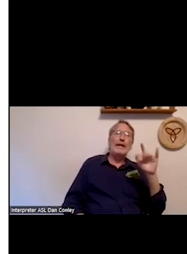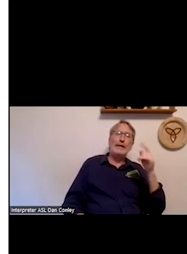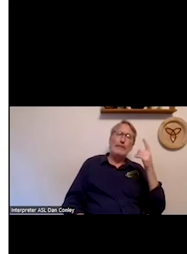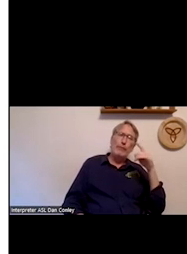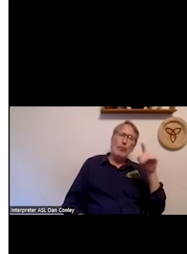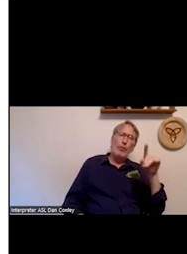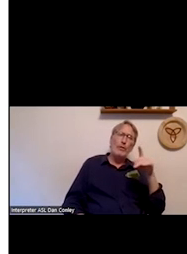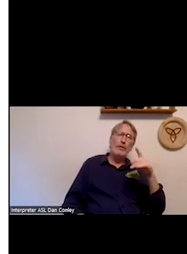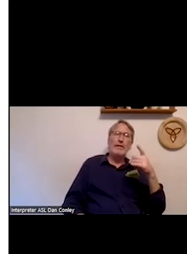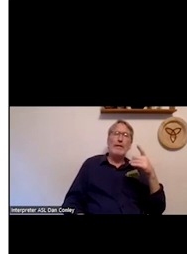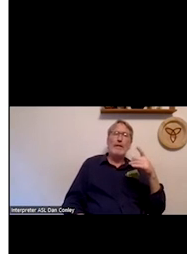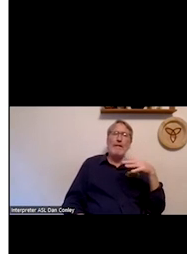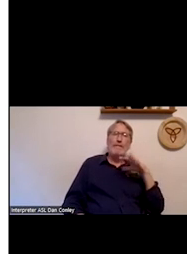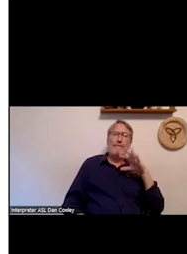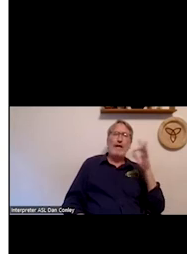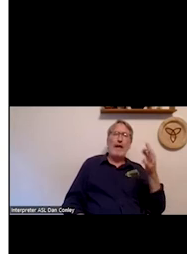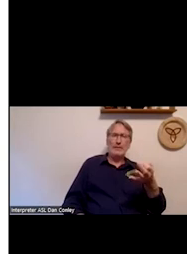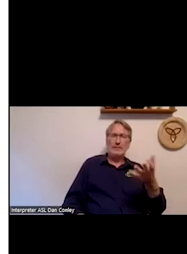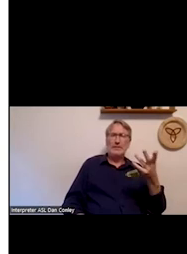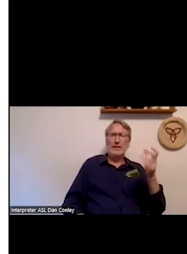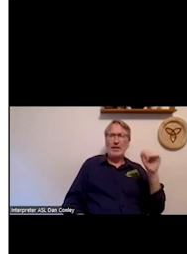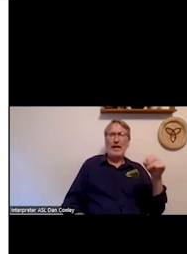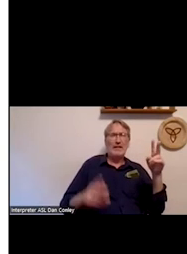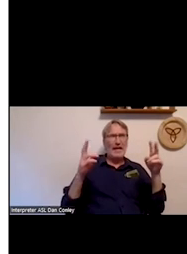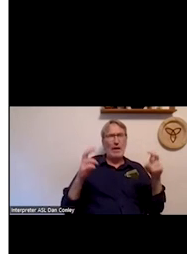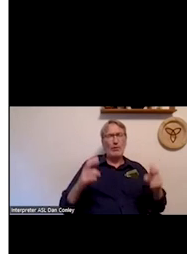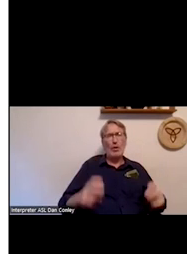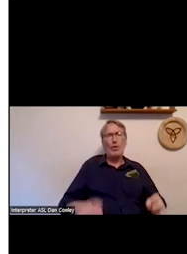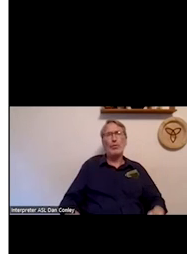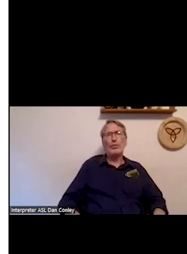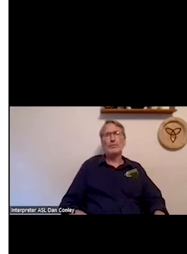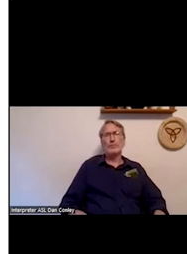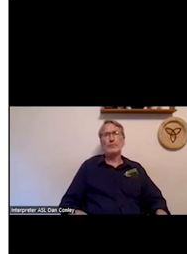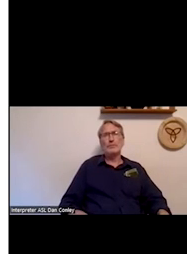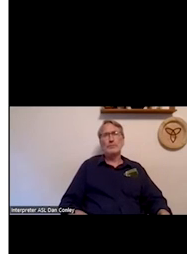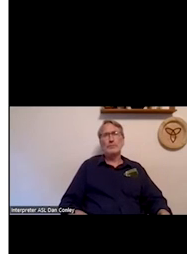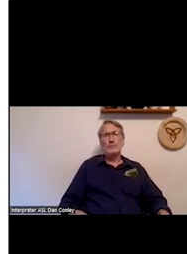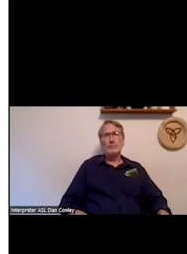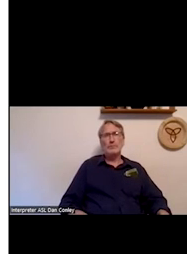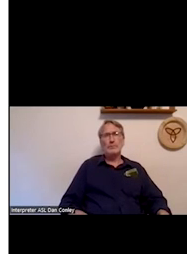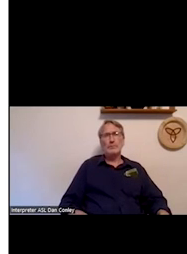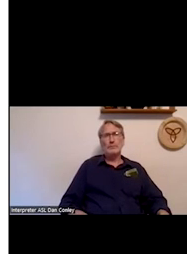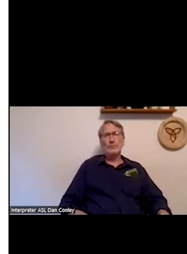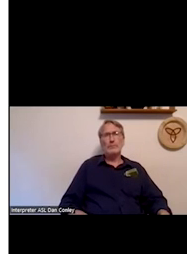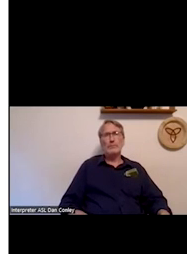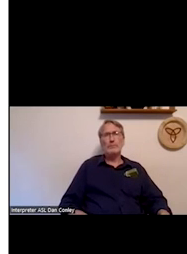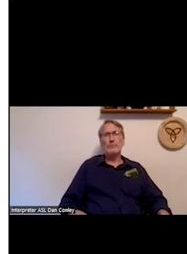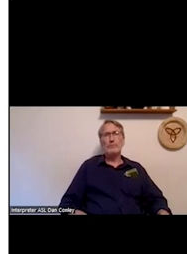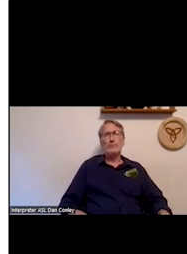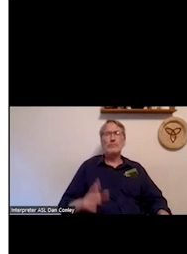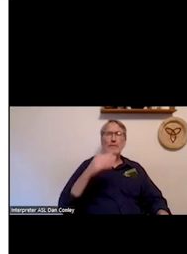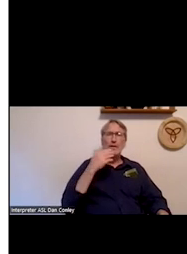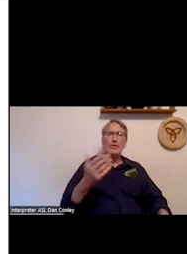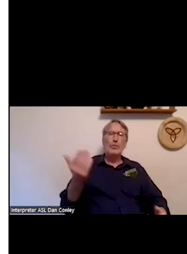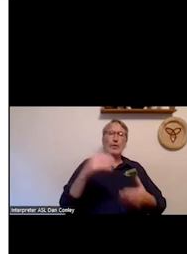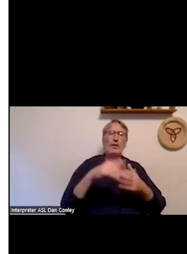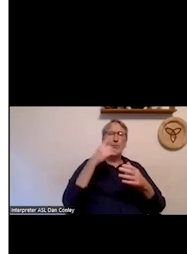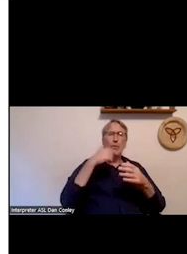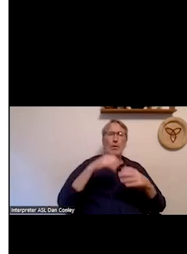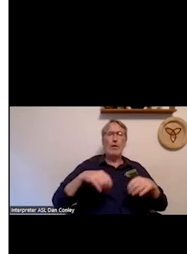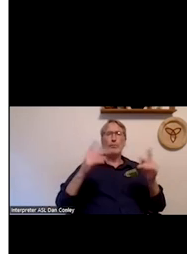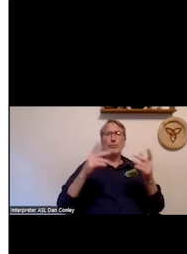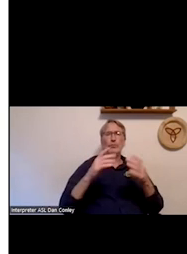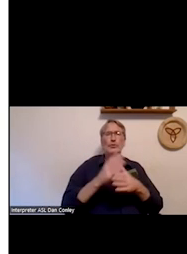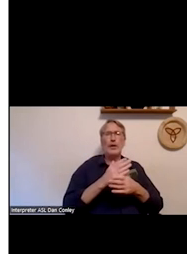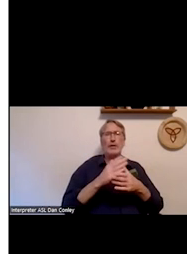challenges. And you should be able to download each of the tools that I've just described. Thank you again for the opportunity to share this